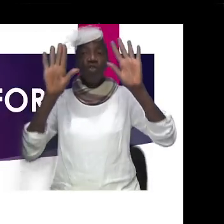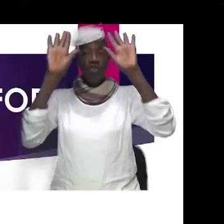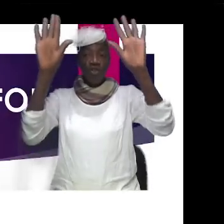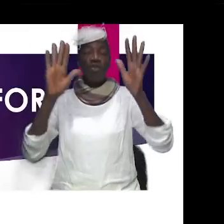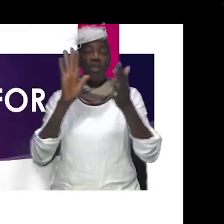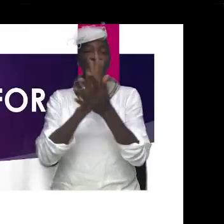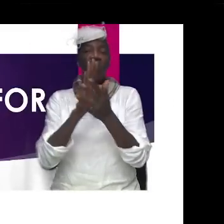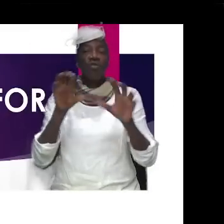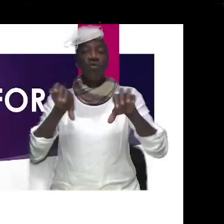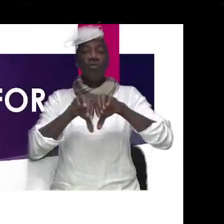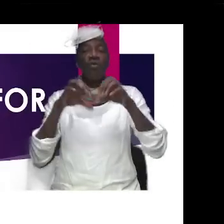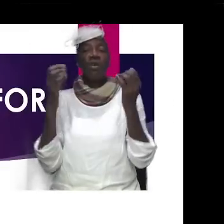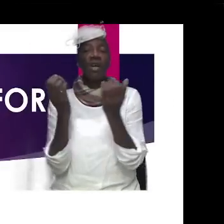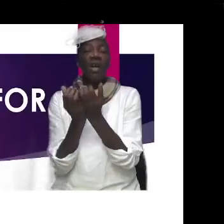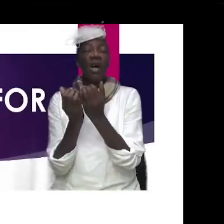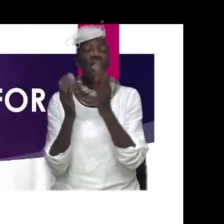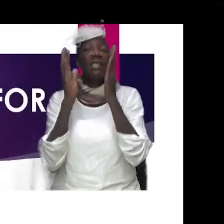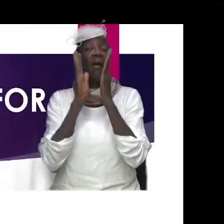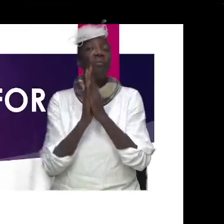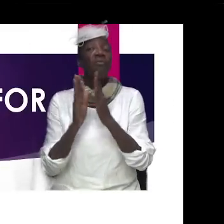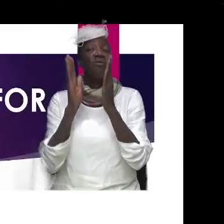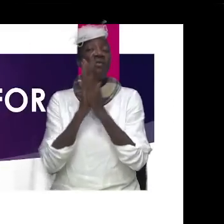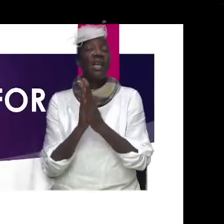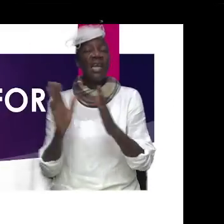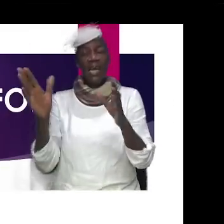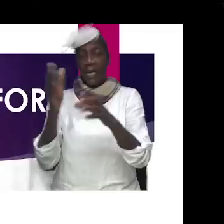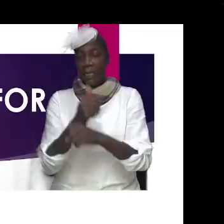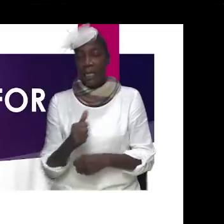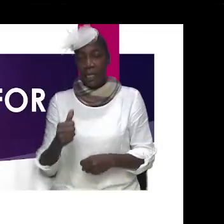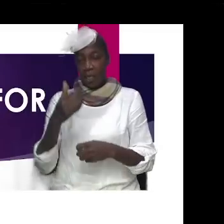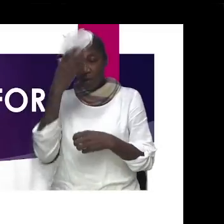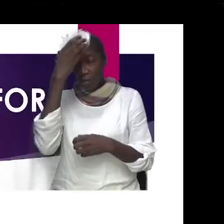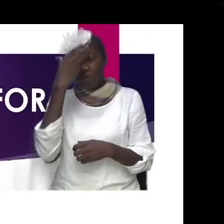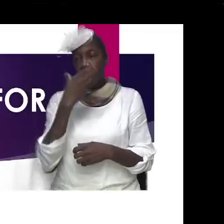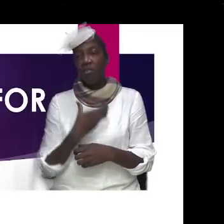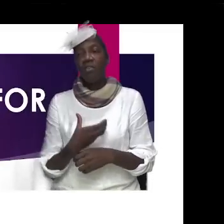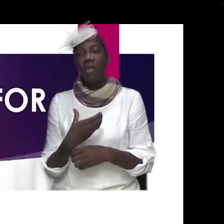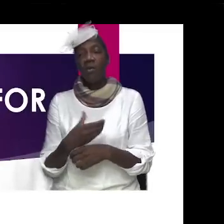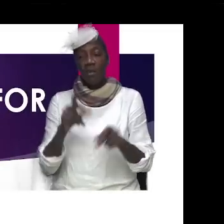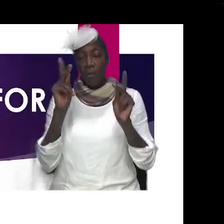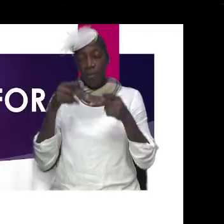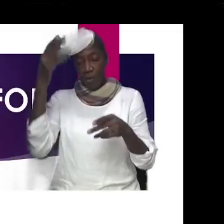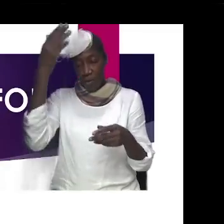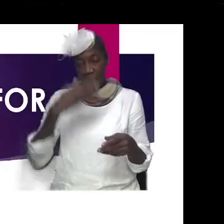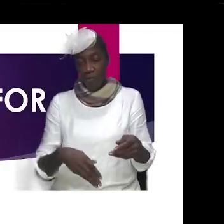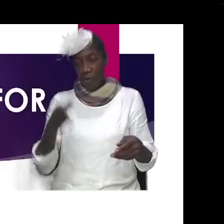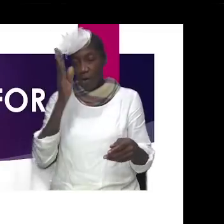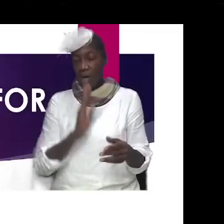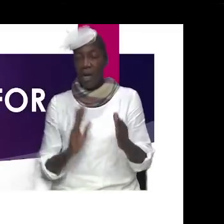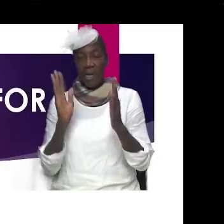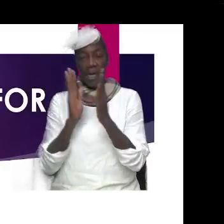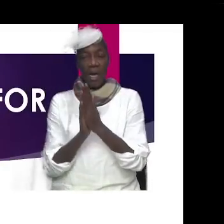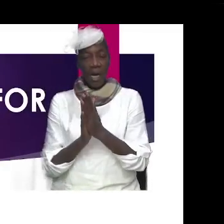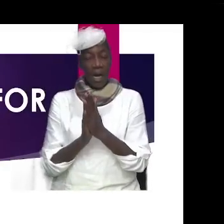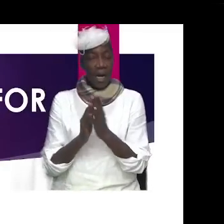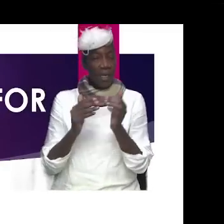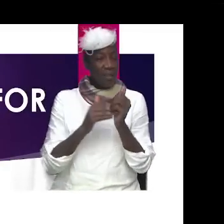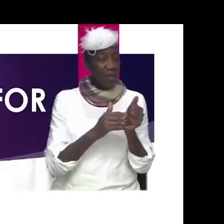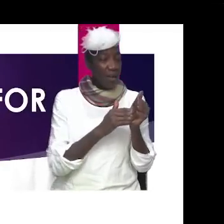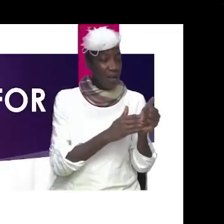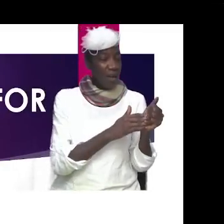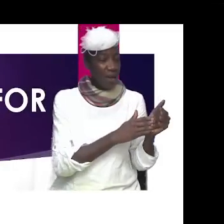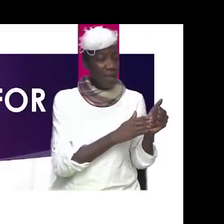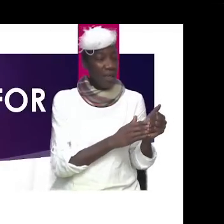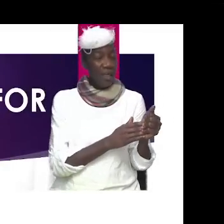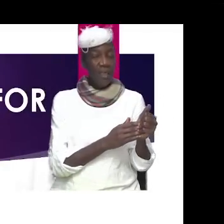I submit, we should pray. We should take it seriously. We should put it before God. We should ask for his guidance. We should ask him